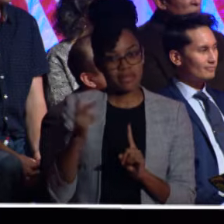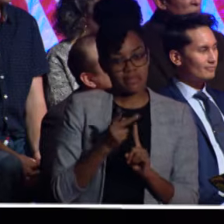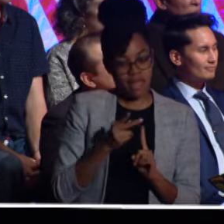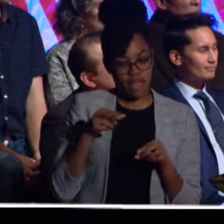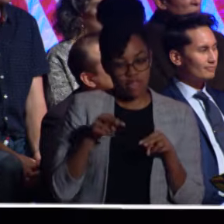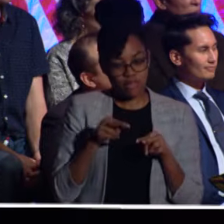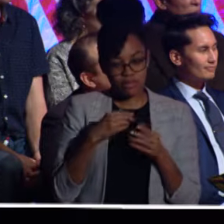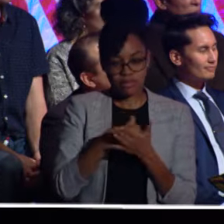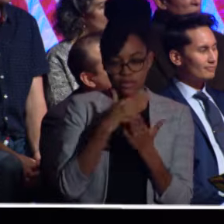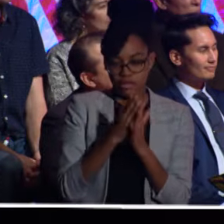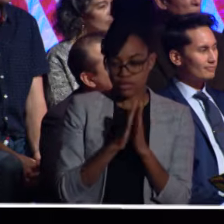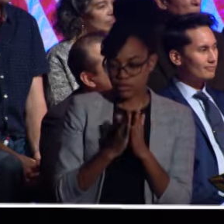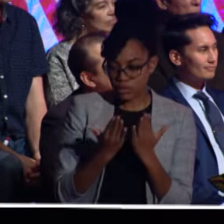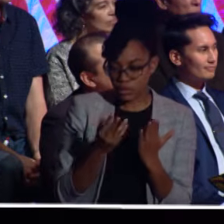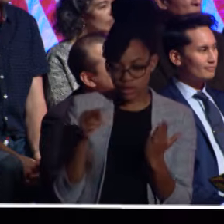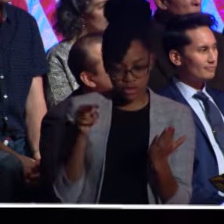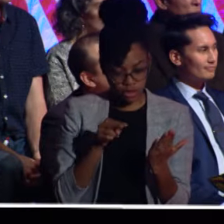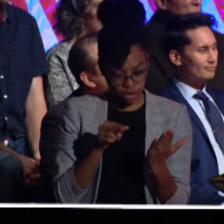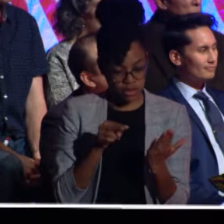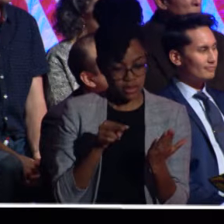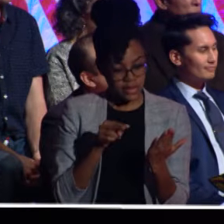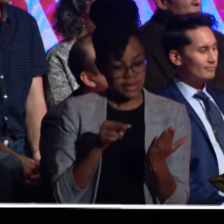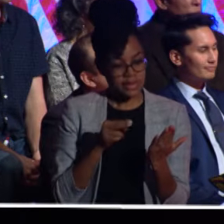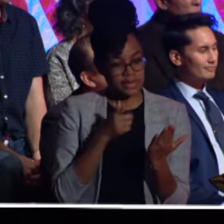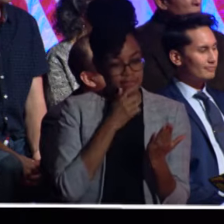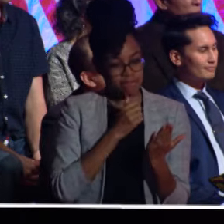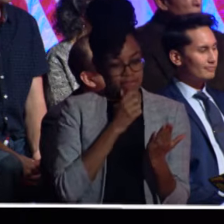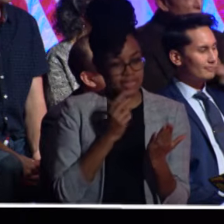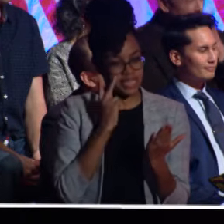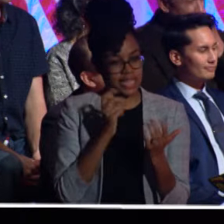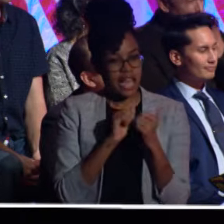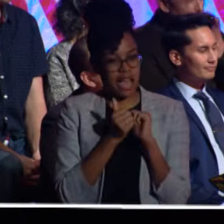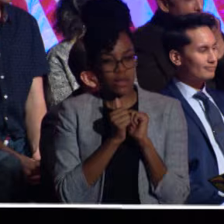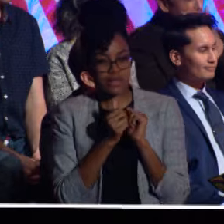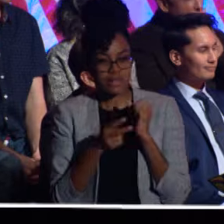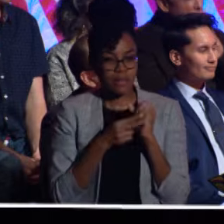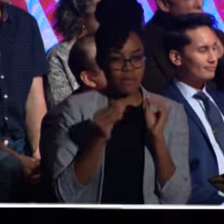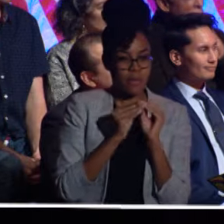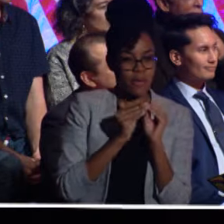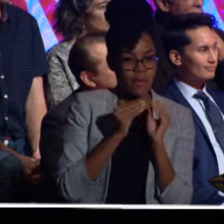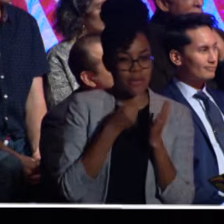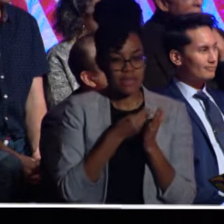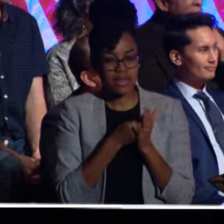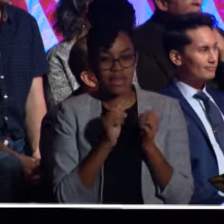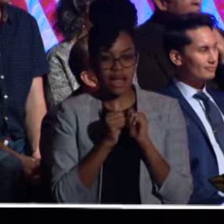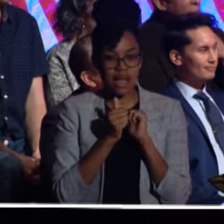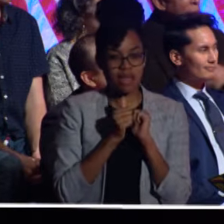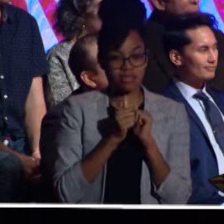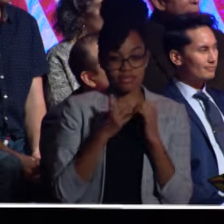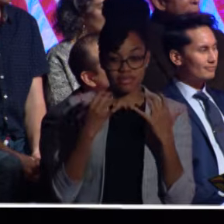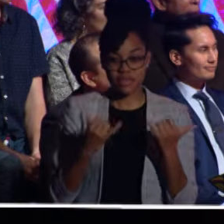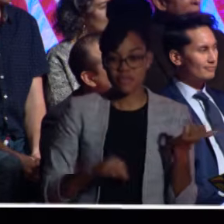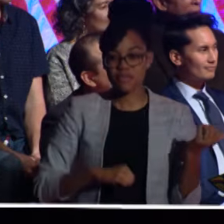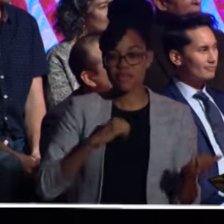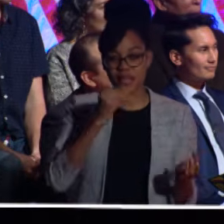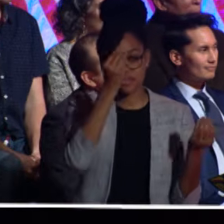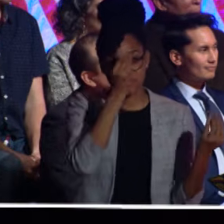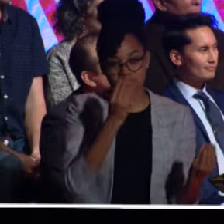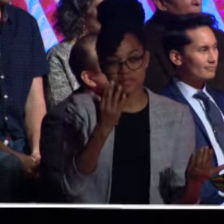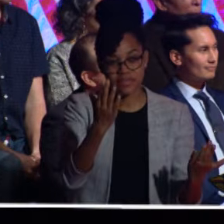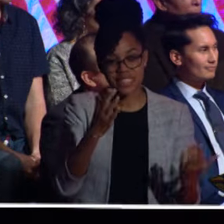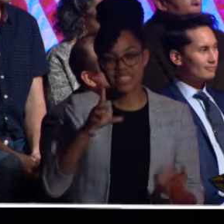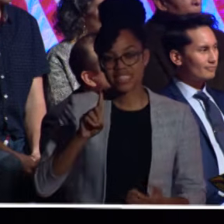books to see what else we could do. And I'm proud to say that we will make the DC